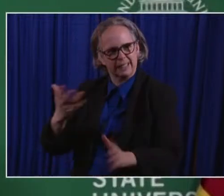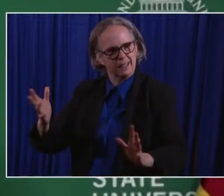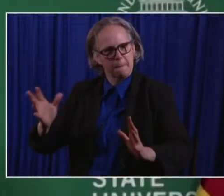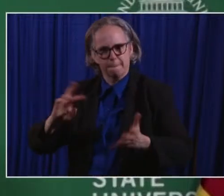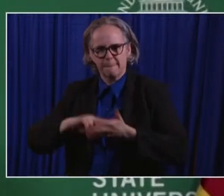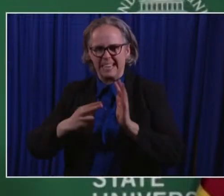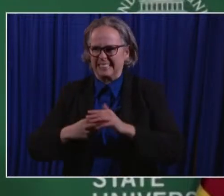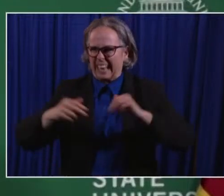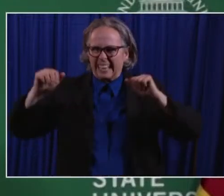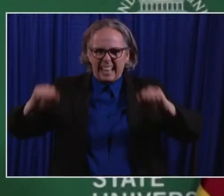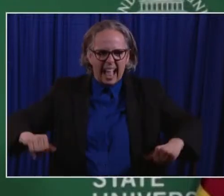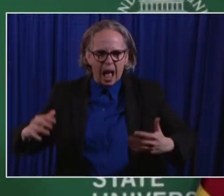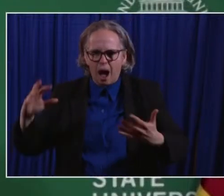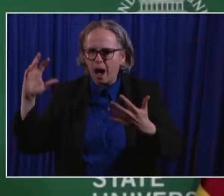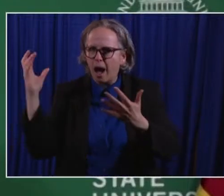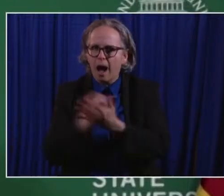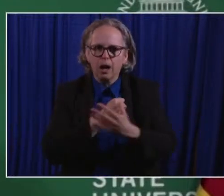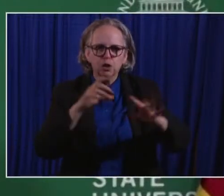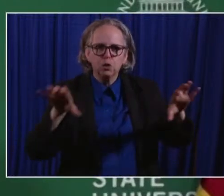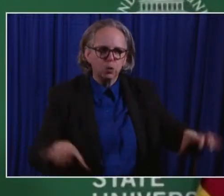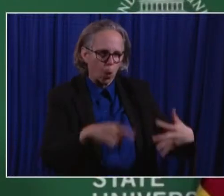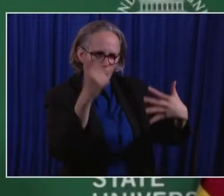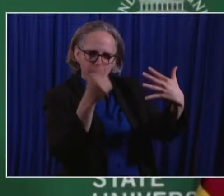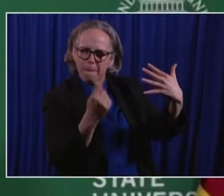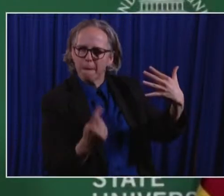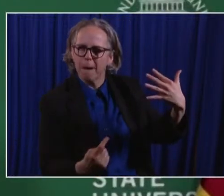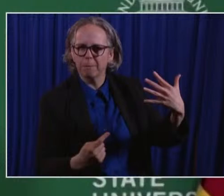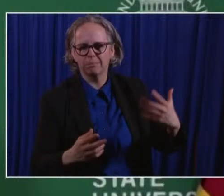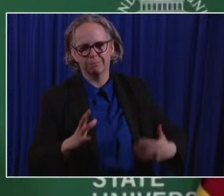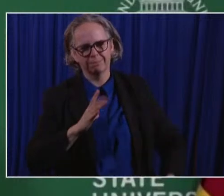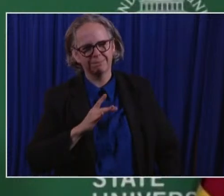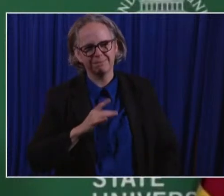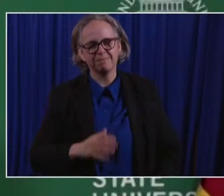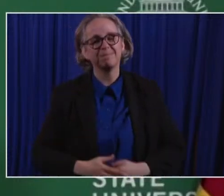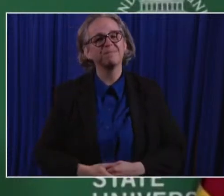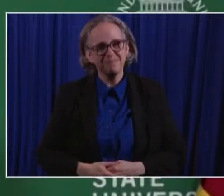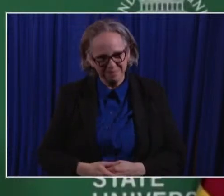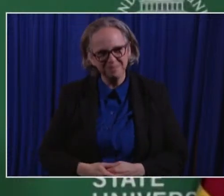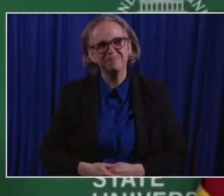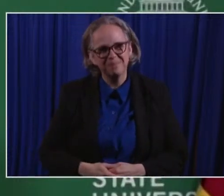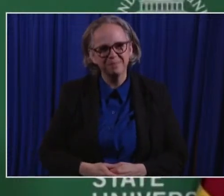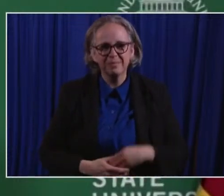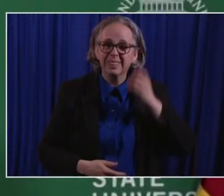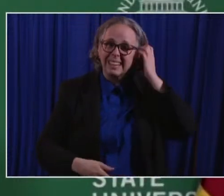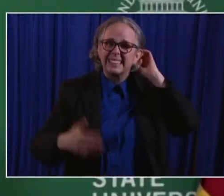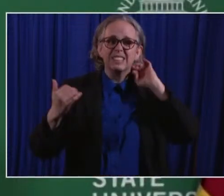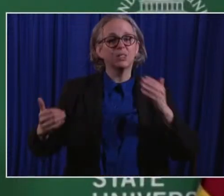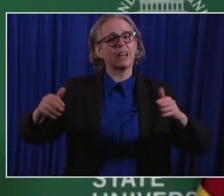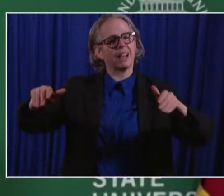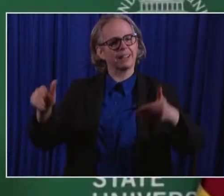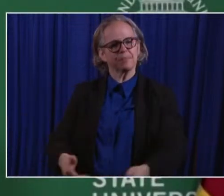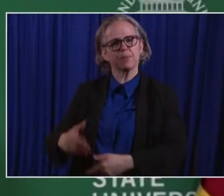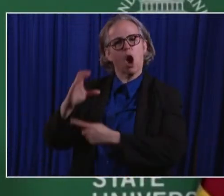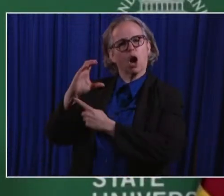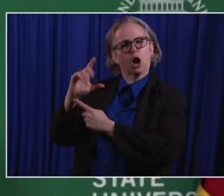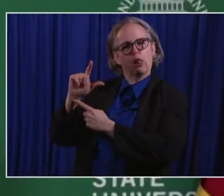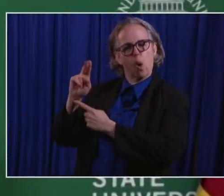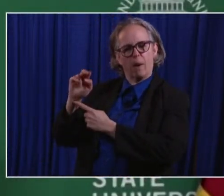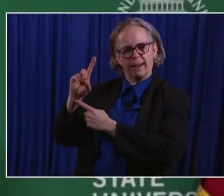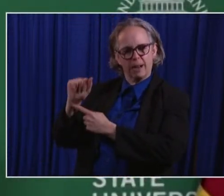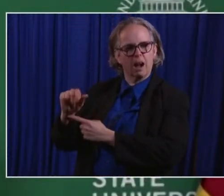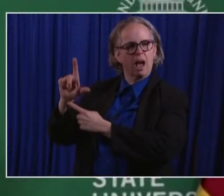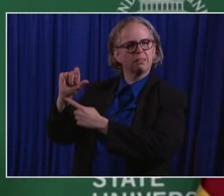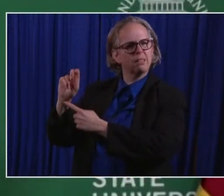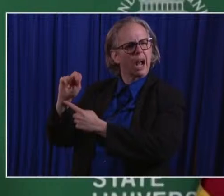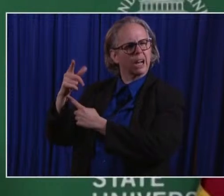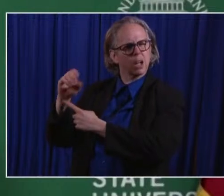do. With us now is Claudia Longo. She received her first and second doses of vaccine here at the Wolstein. Since then, she's been helping